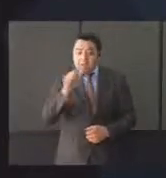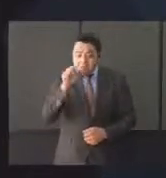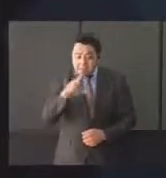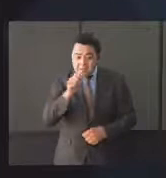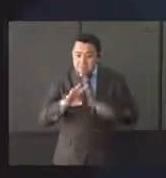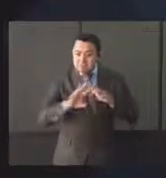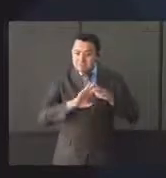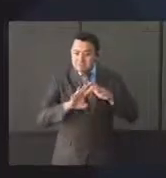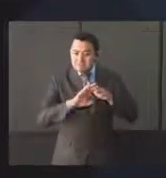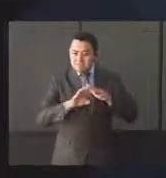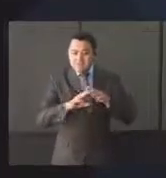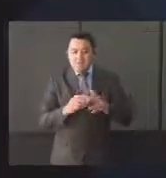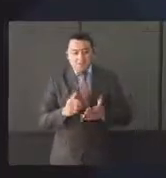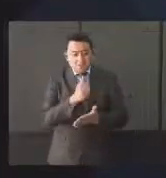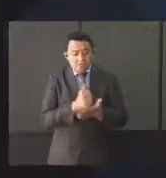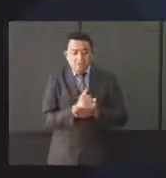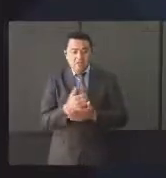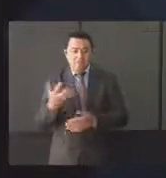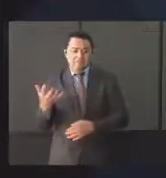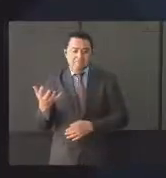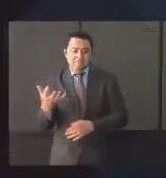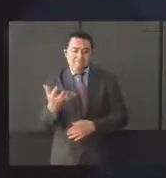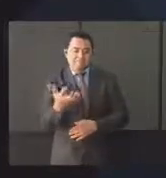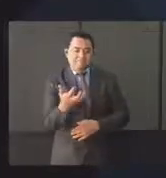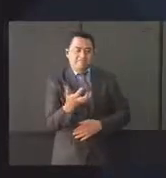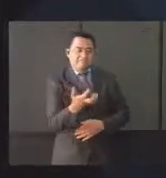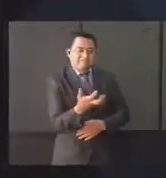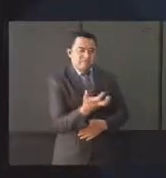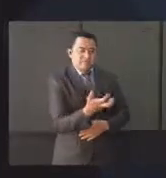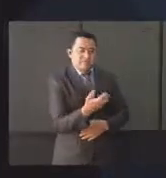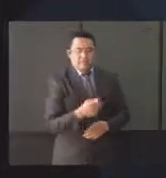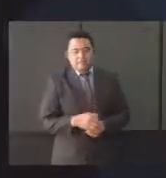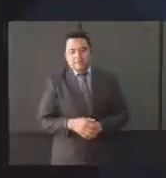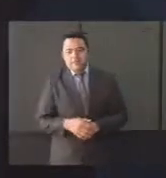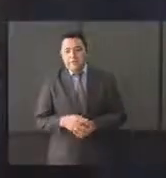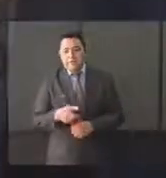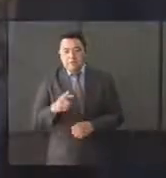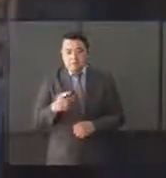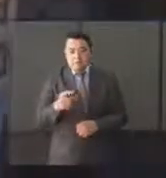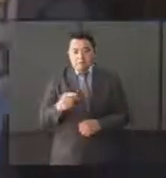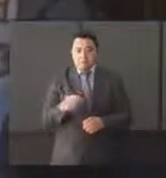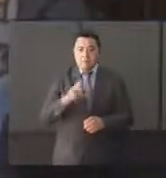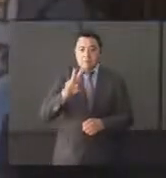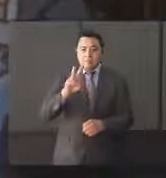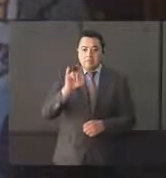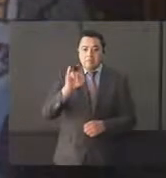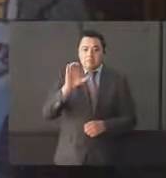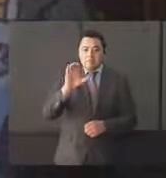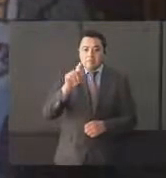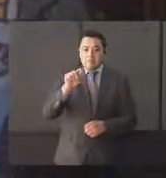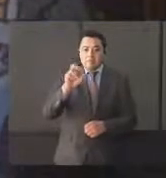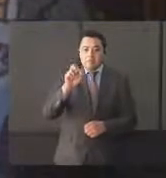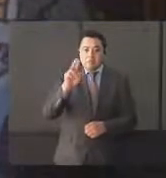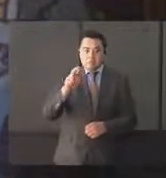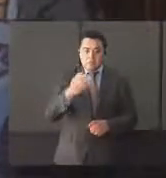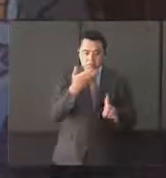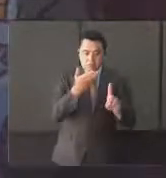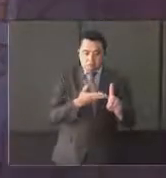well as migration, rural migration towards the cities. Victor, you have the floor now.